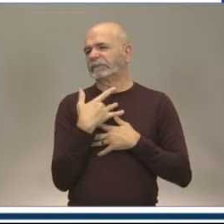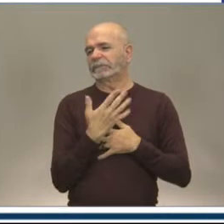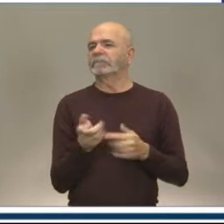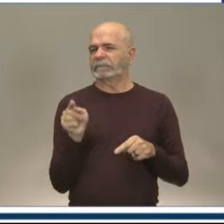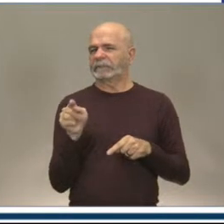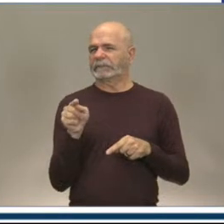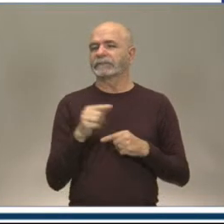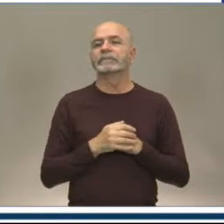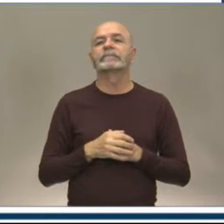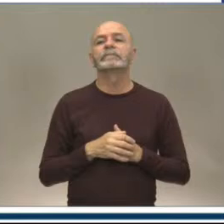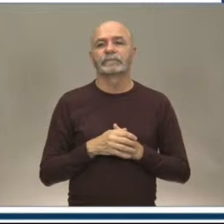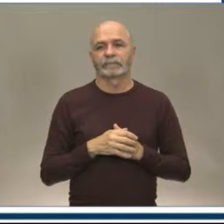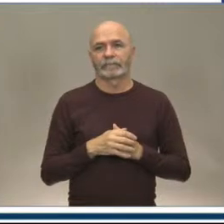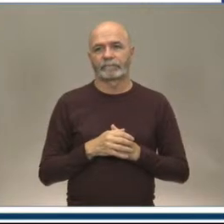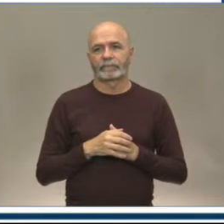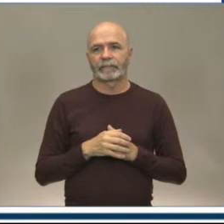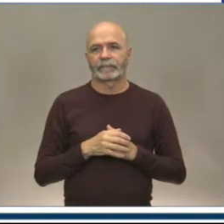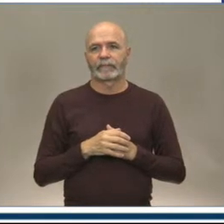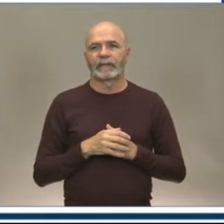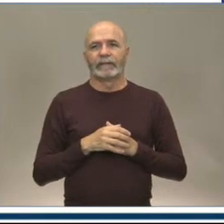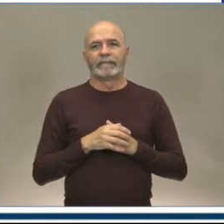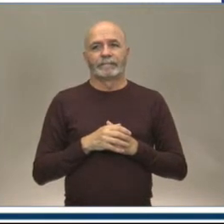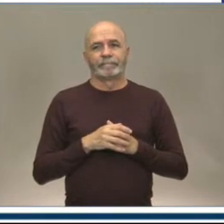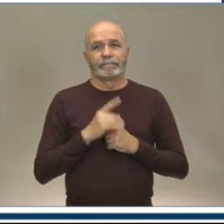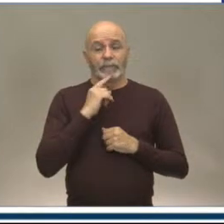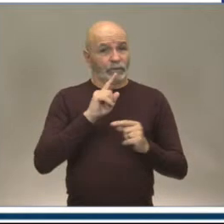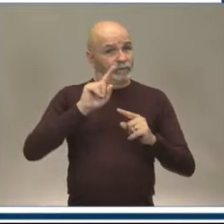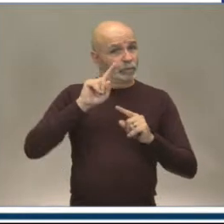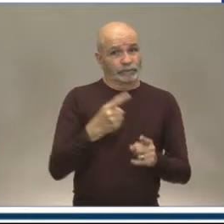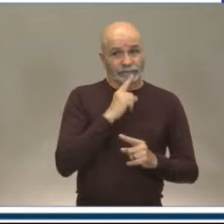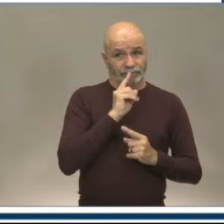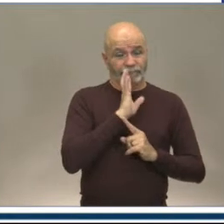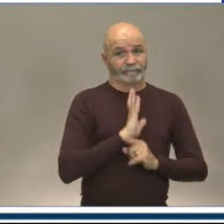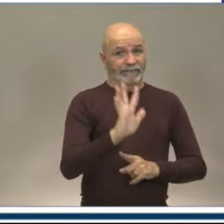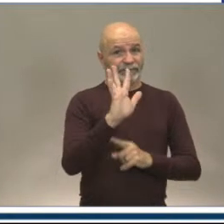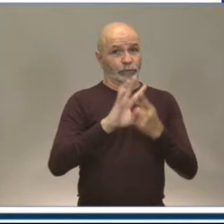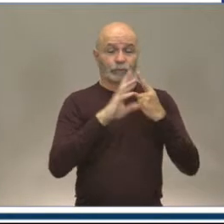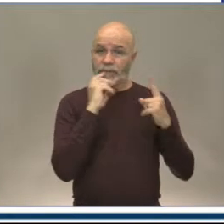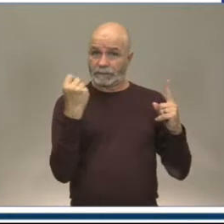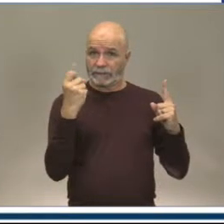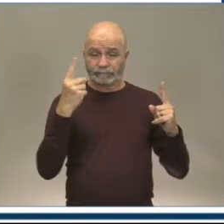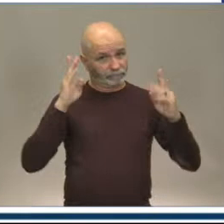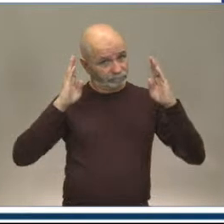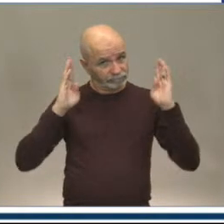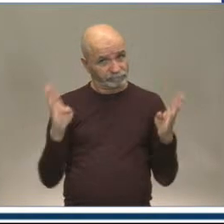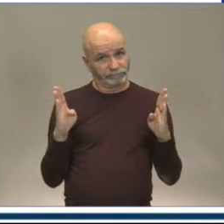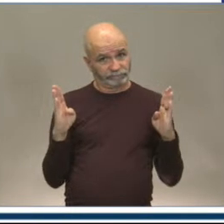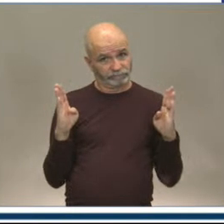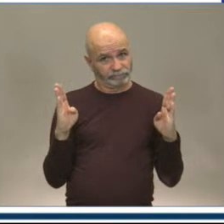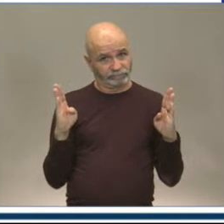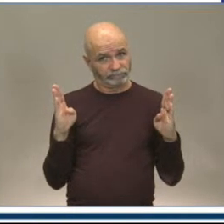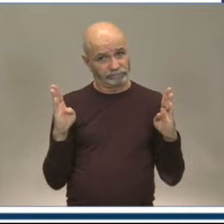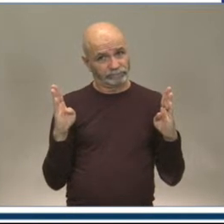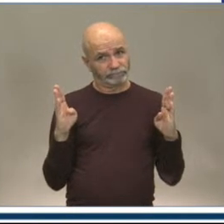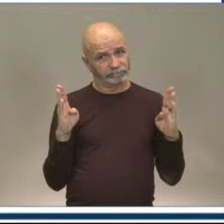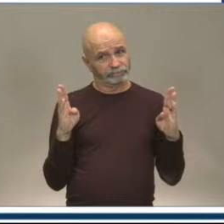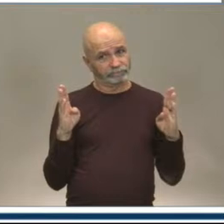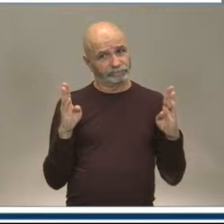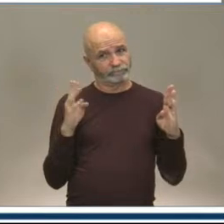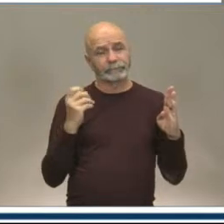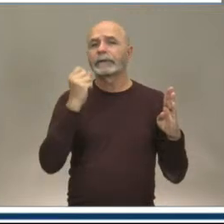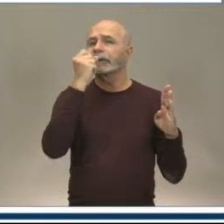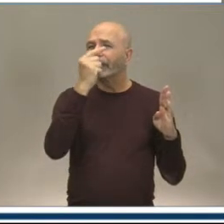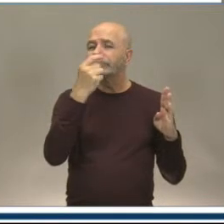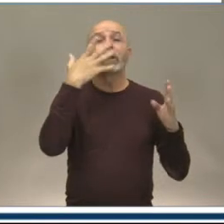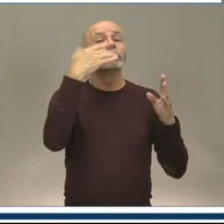for the entire 5 to 11 age group, or will you go with like an age-based approach? No, the entire 5 to 11. We've worked with our pharmacies.